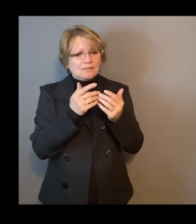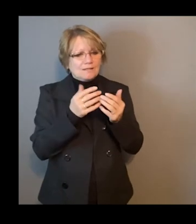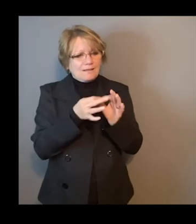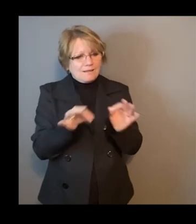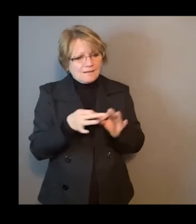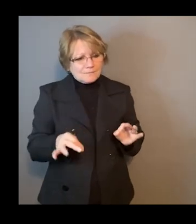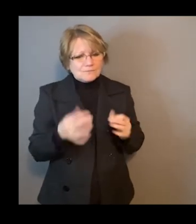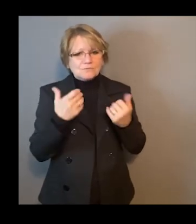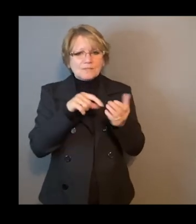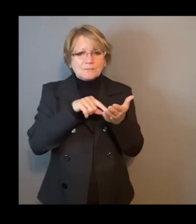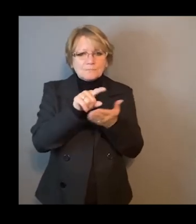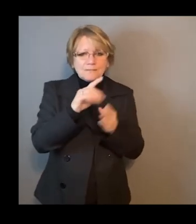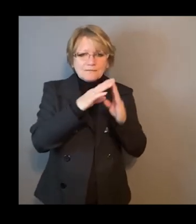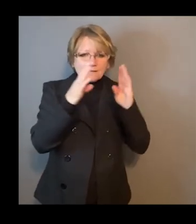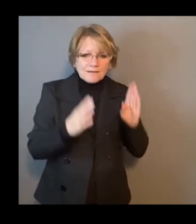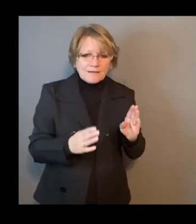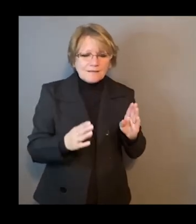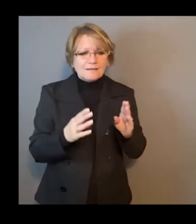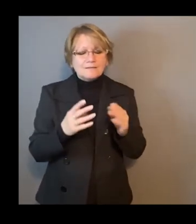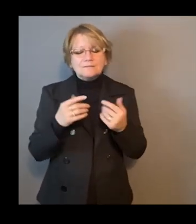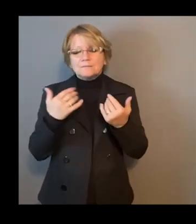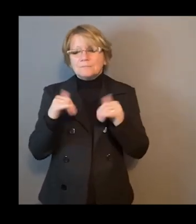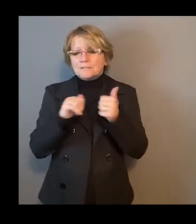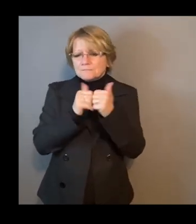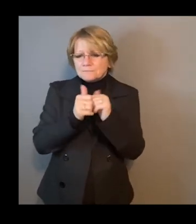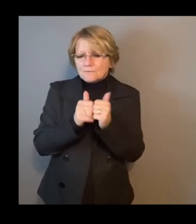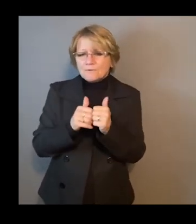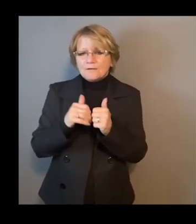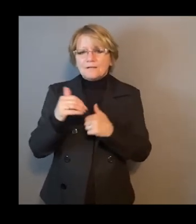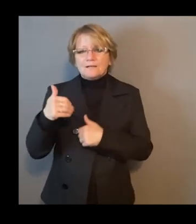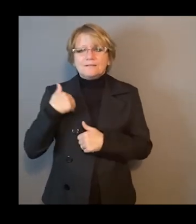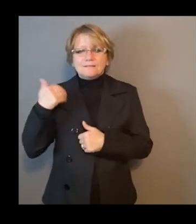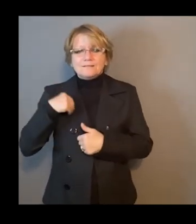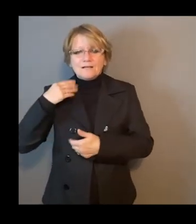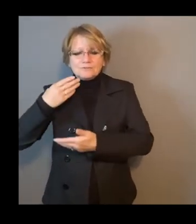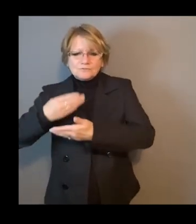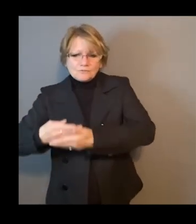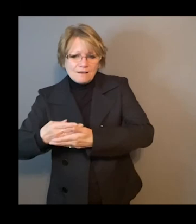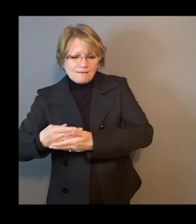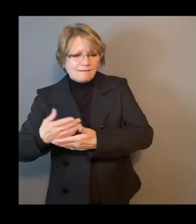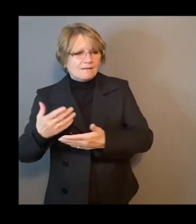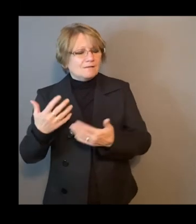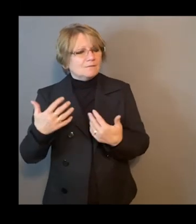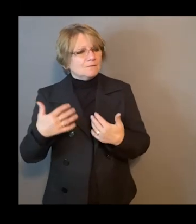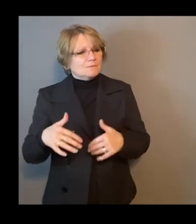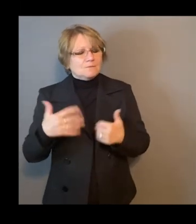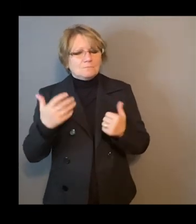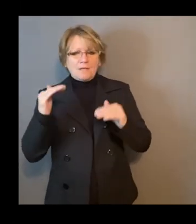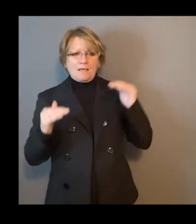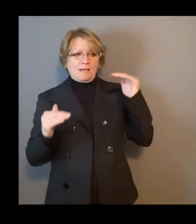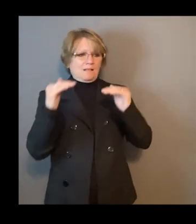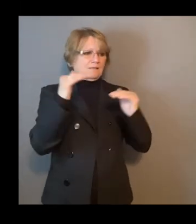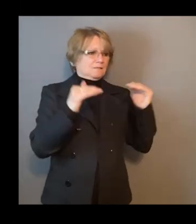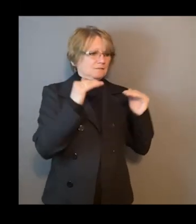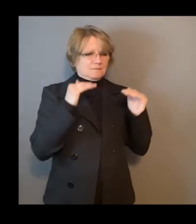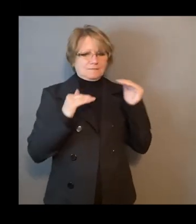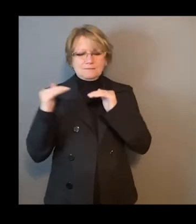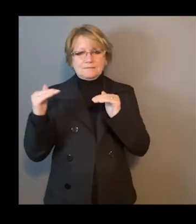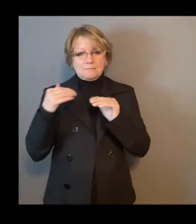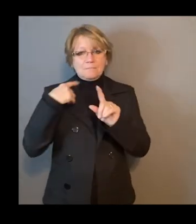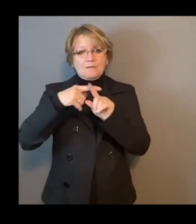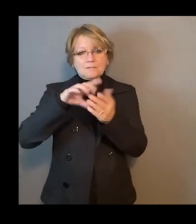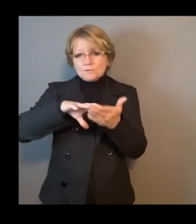for a house, trying to play a sport, having a young child. I mean, and then trying to balance and learn